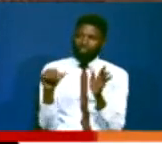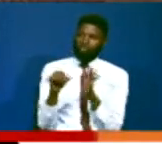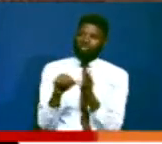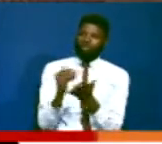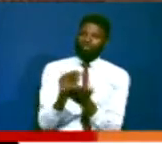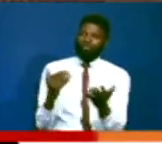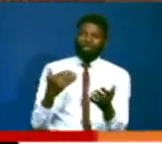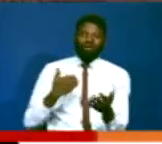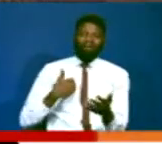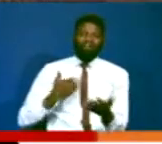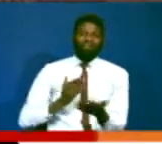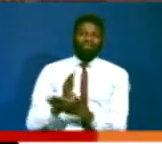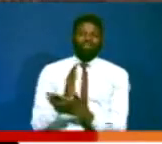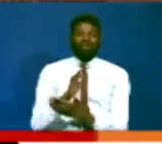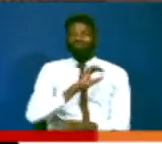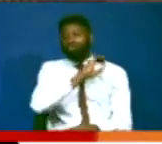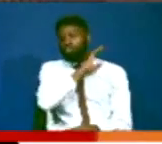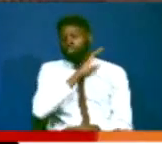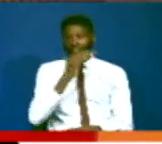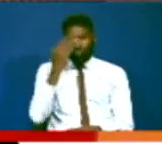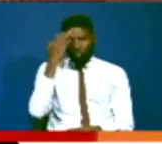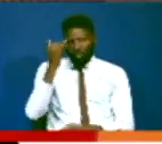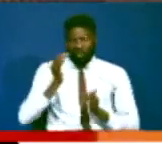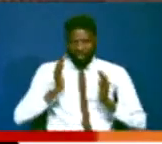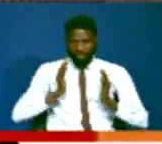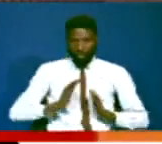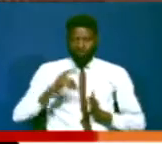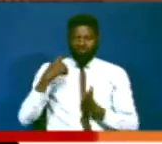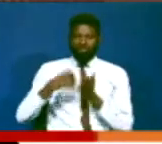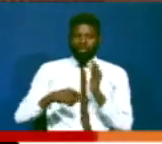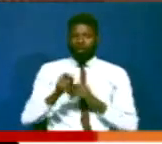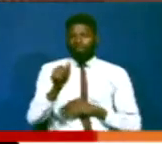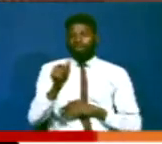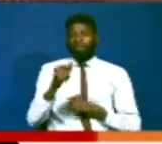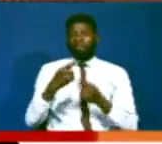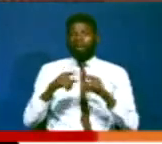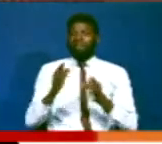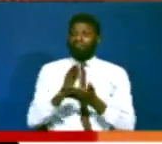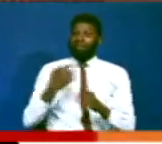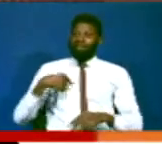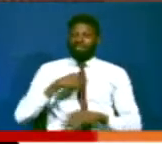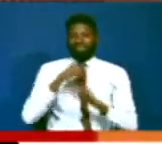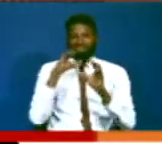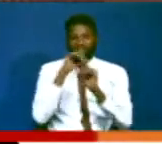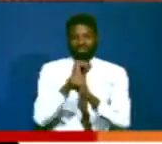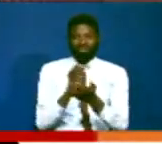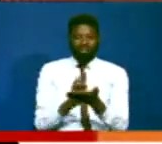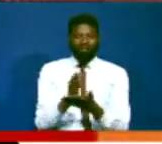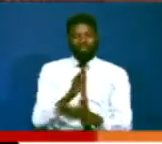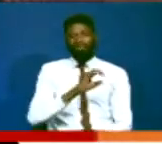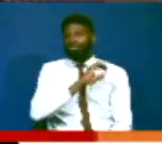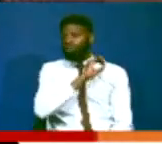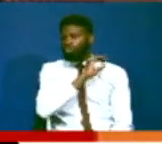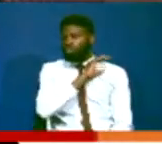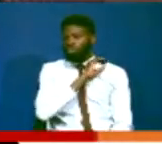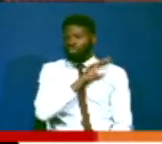complain because you are a taxpayer. But some of us lack that right of complaining because they have never or they do not participate in the growth